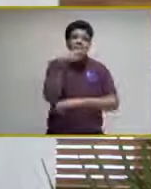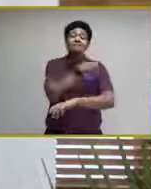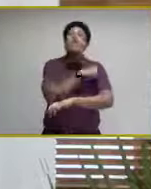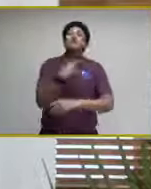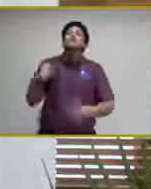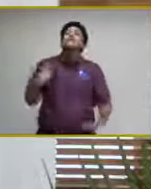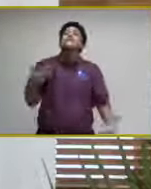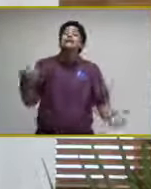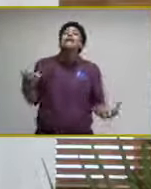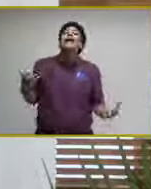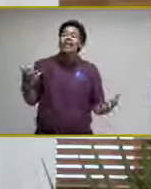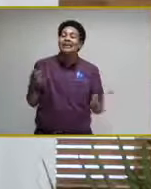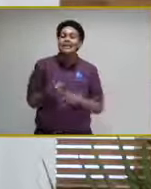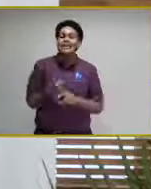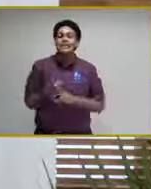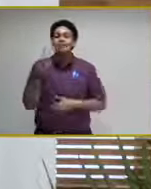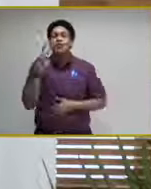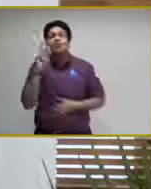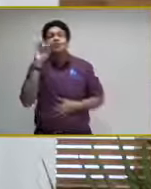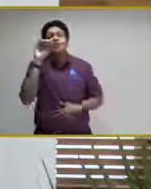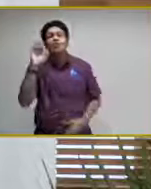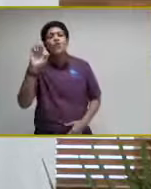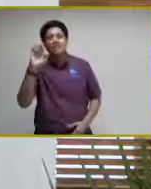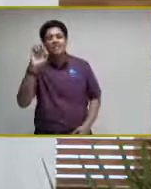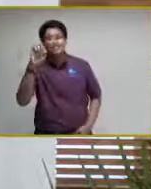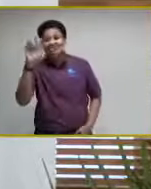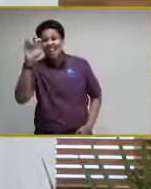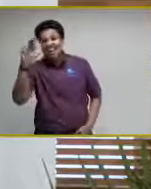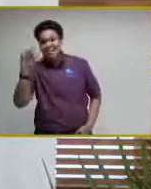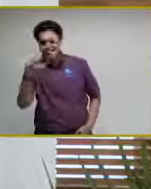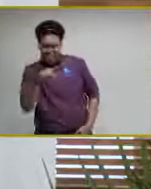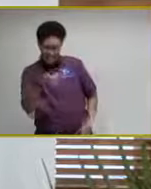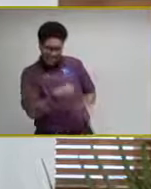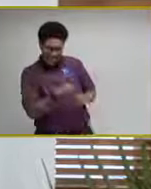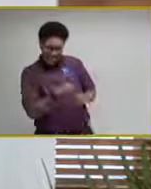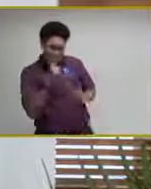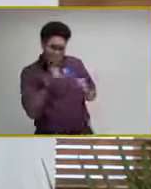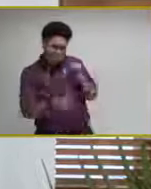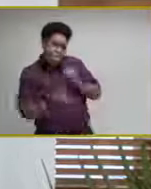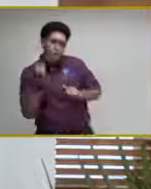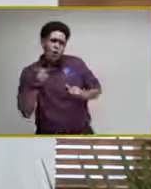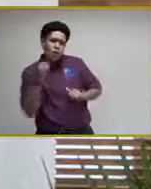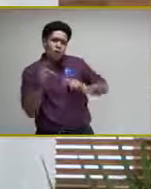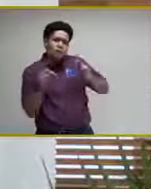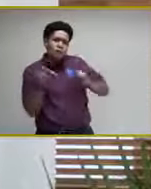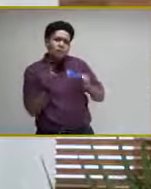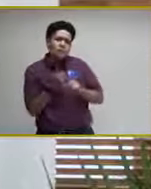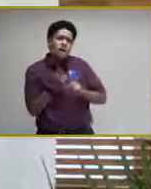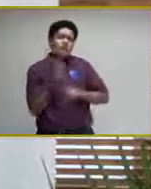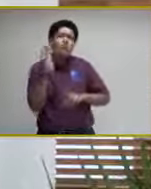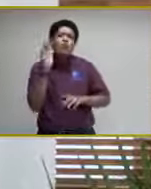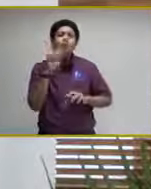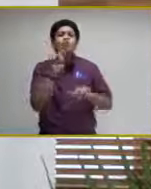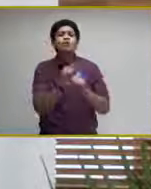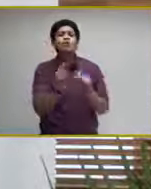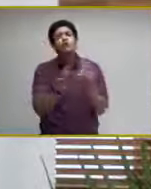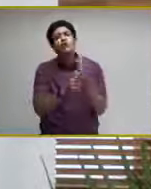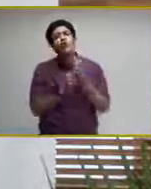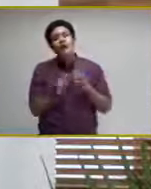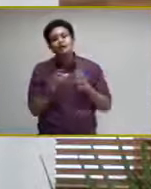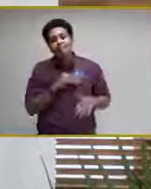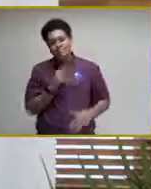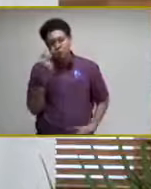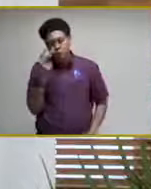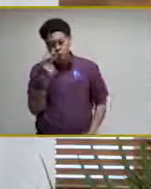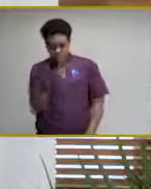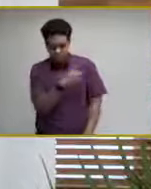we are getting are 2-dose vaccines, and therefore majority of persons will be required to take 2